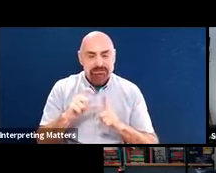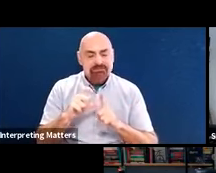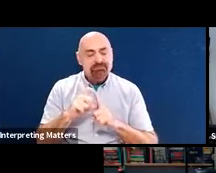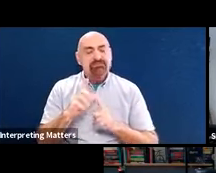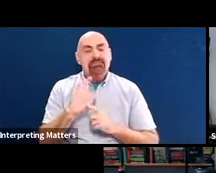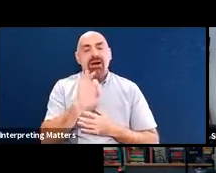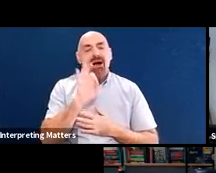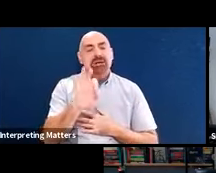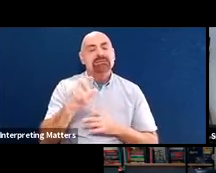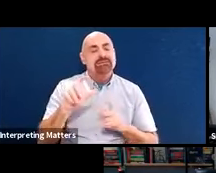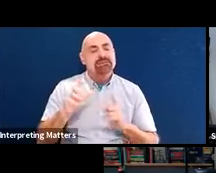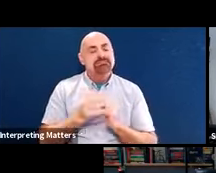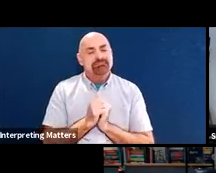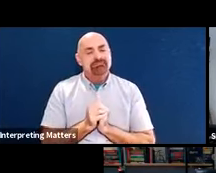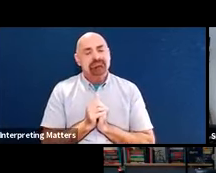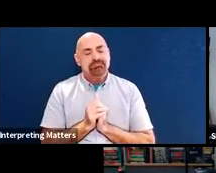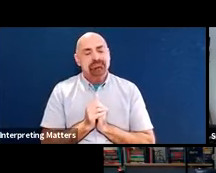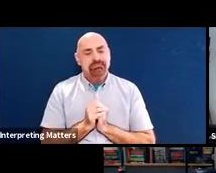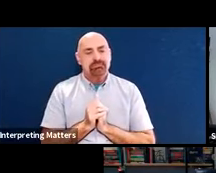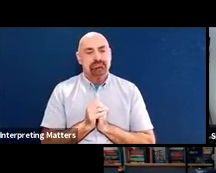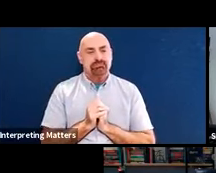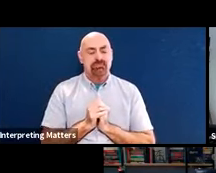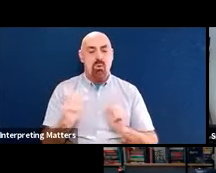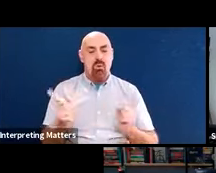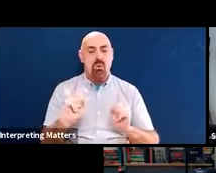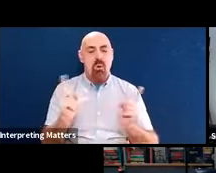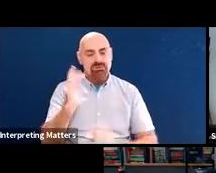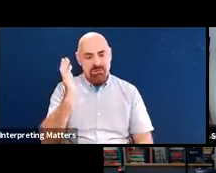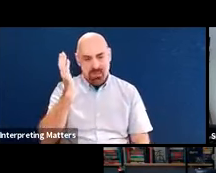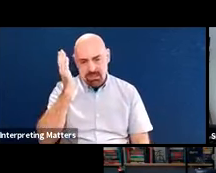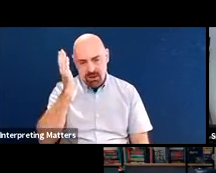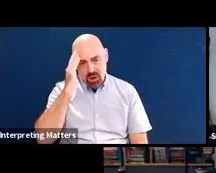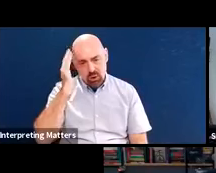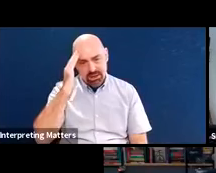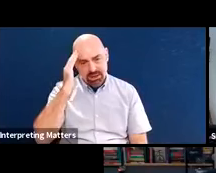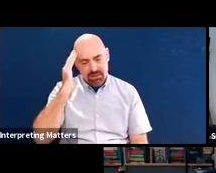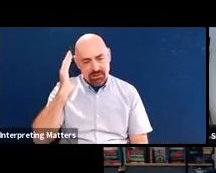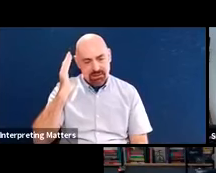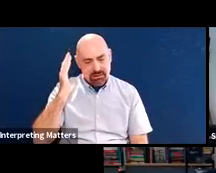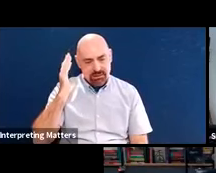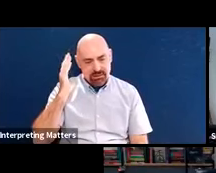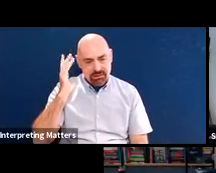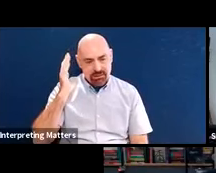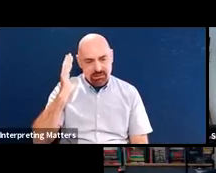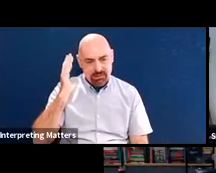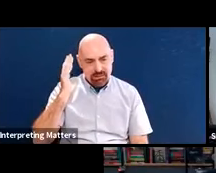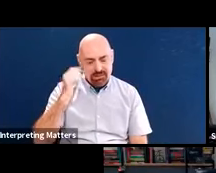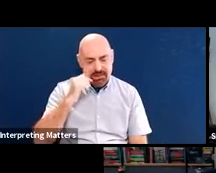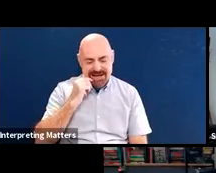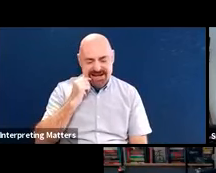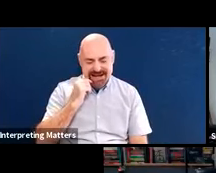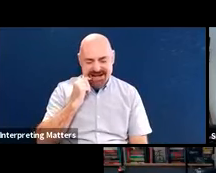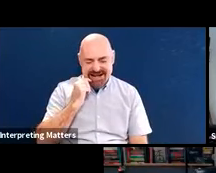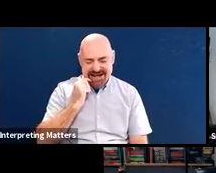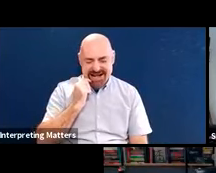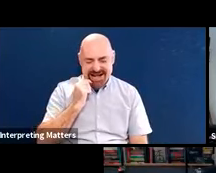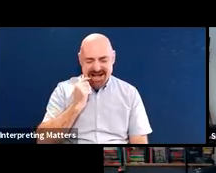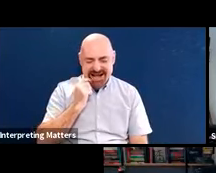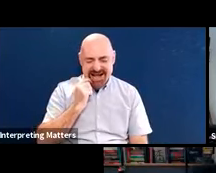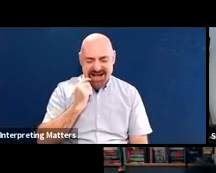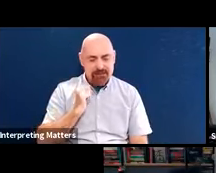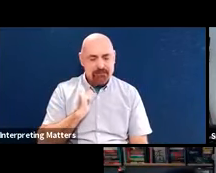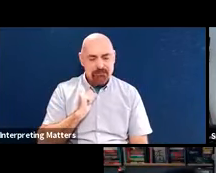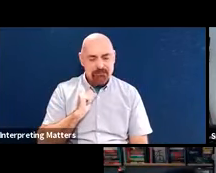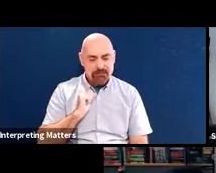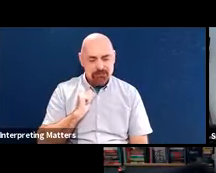asking about the putting the logic of or putting the logic on the onus of on spatial inequalities